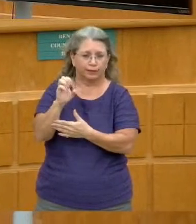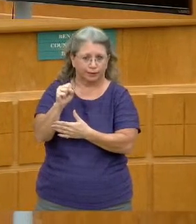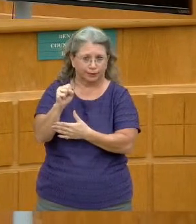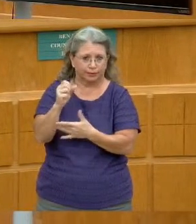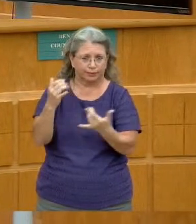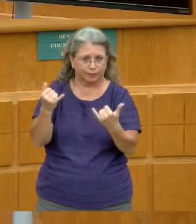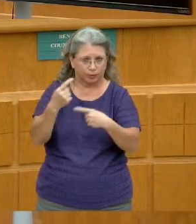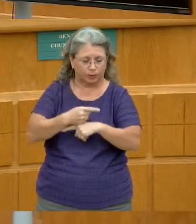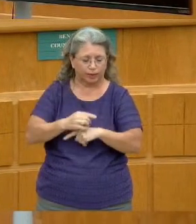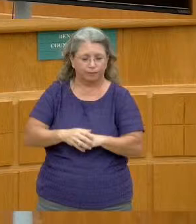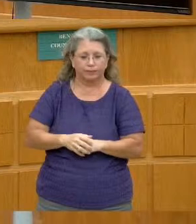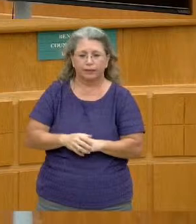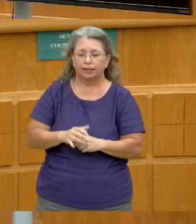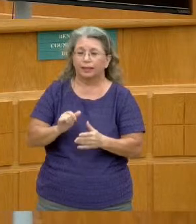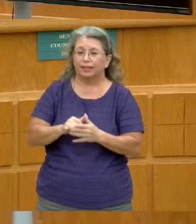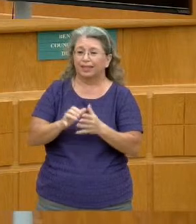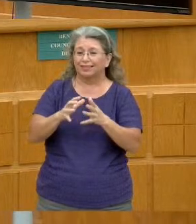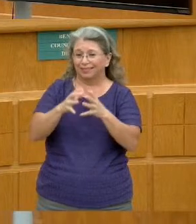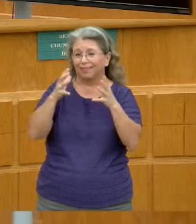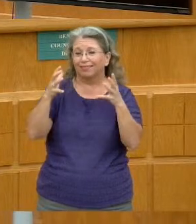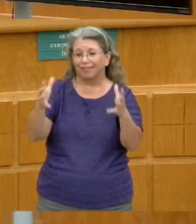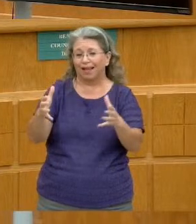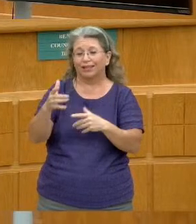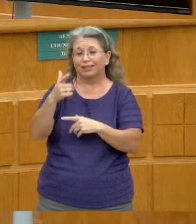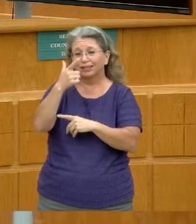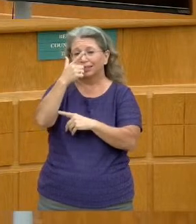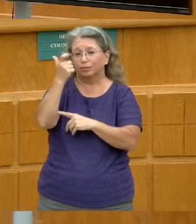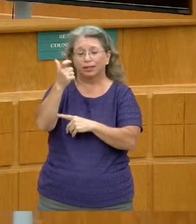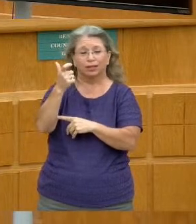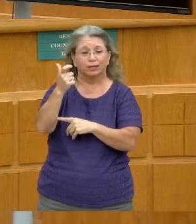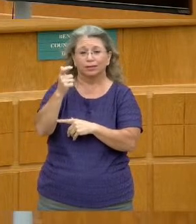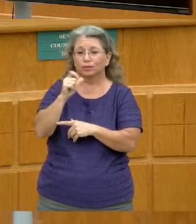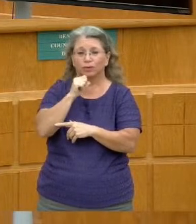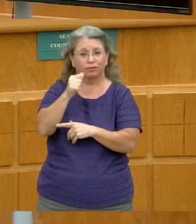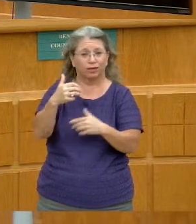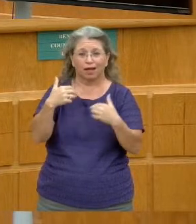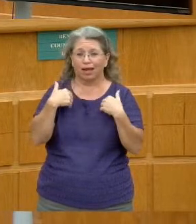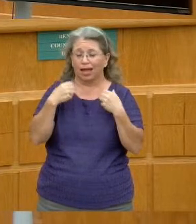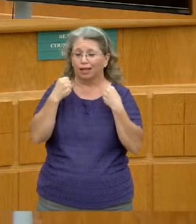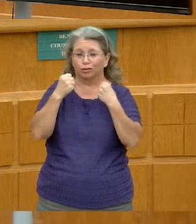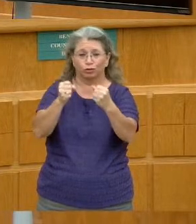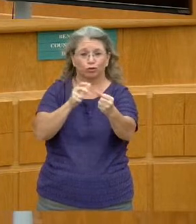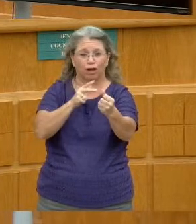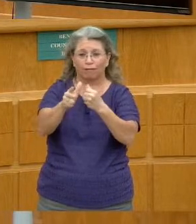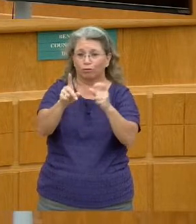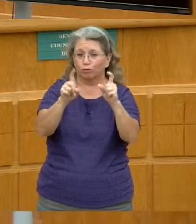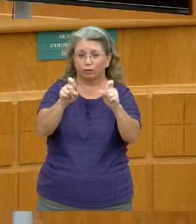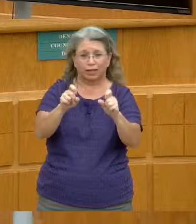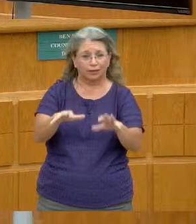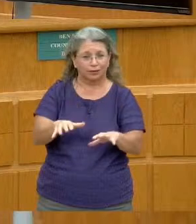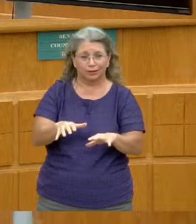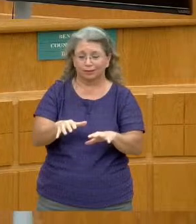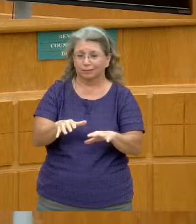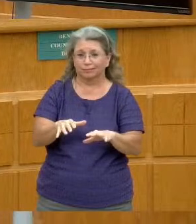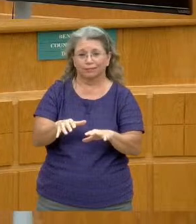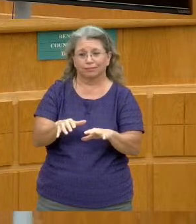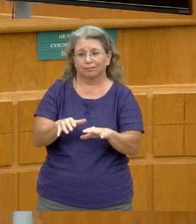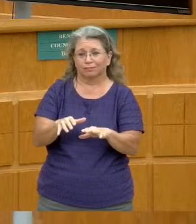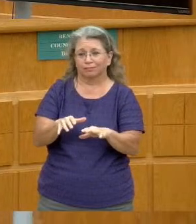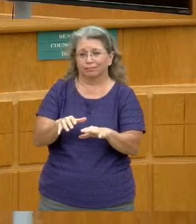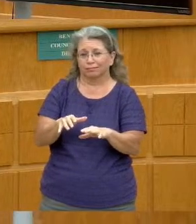Now, that's a lot of cases given that there has been no drive-through testing or any testing operation of